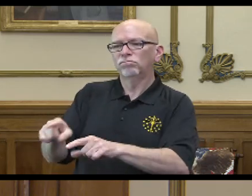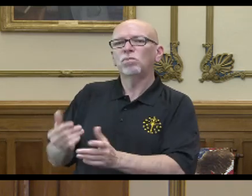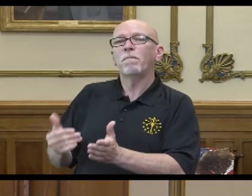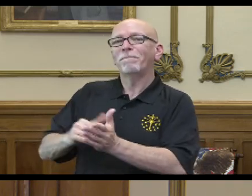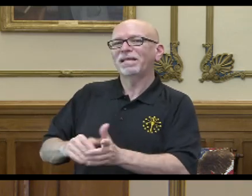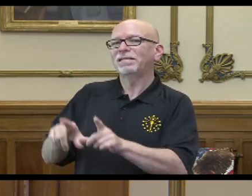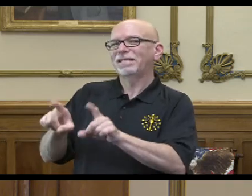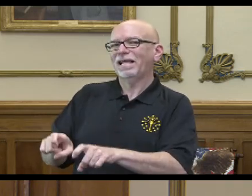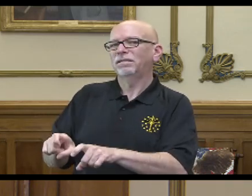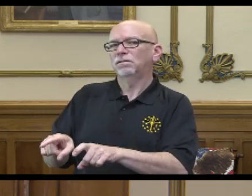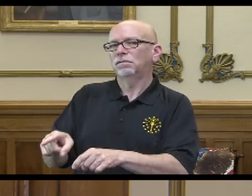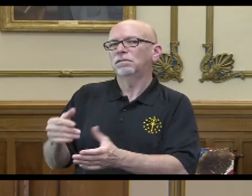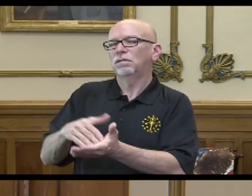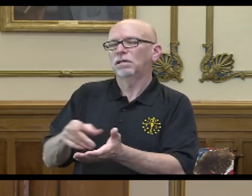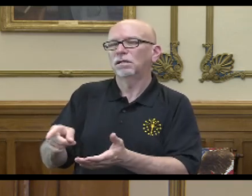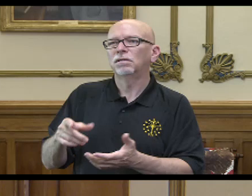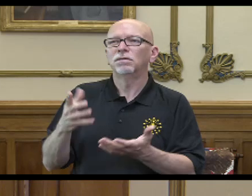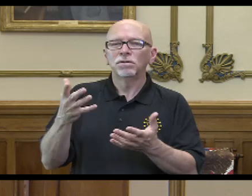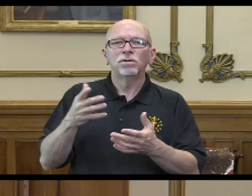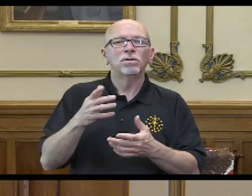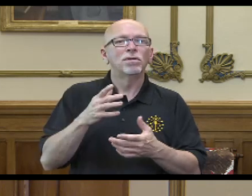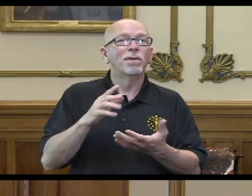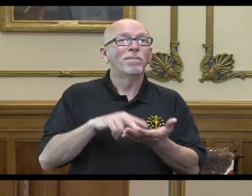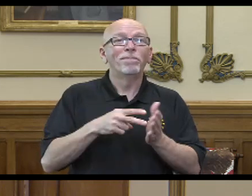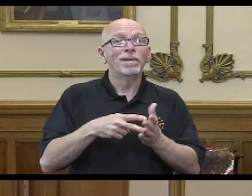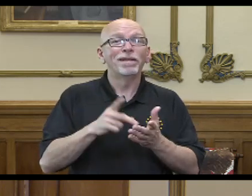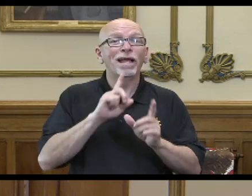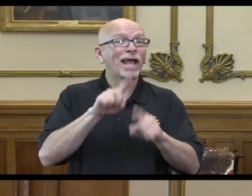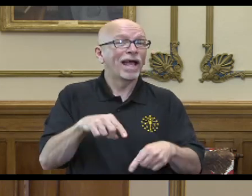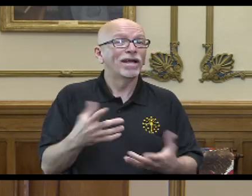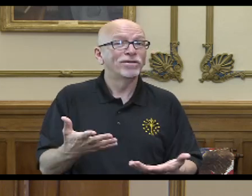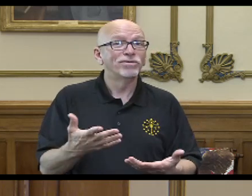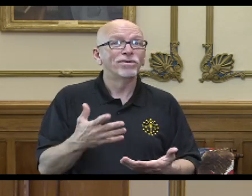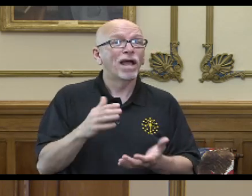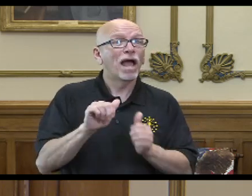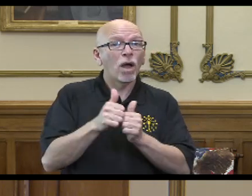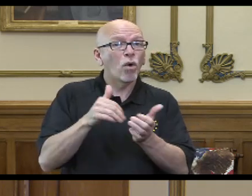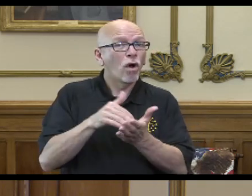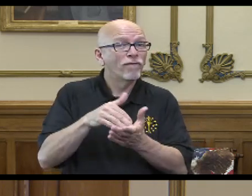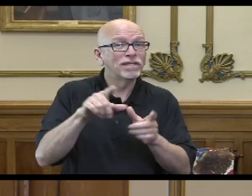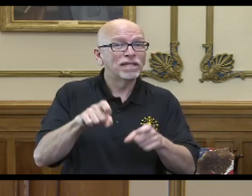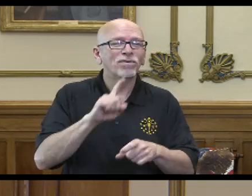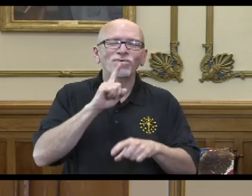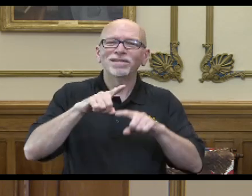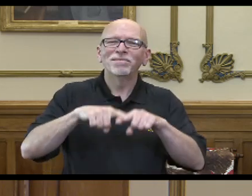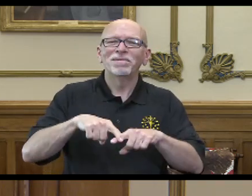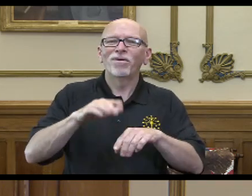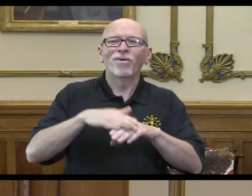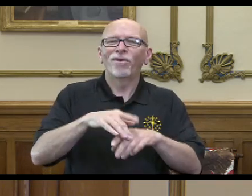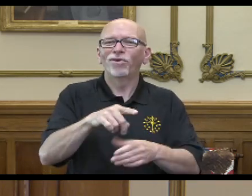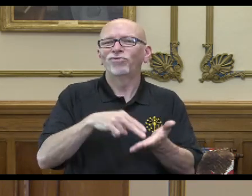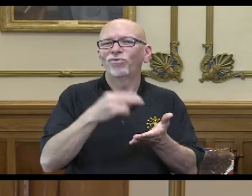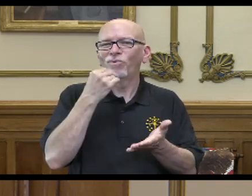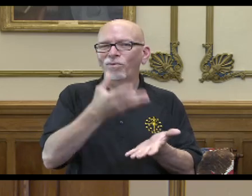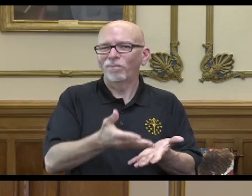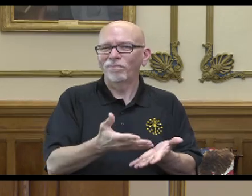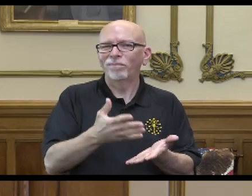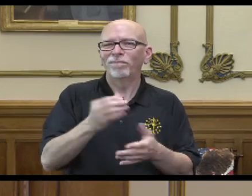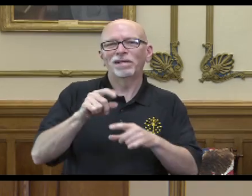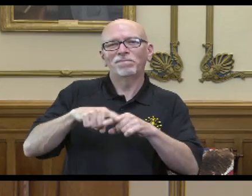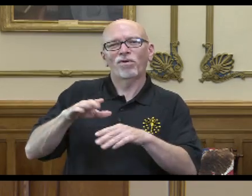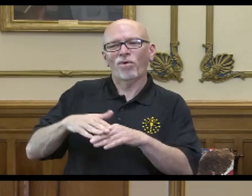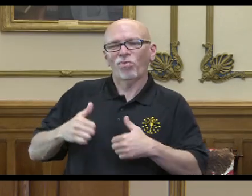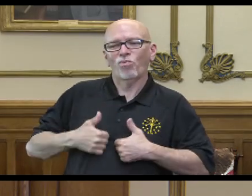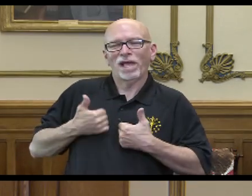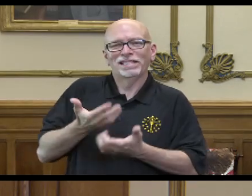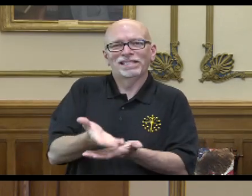testing. So kind of the short answer is the frequency of testing depends on the facility and depends on the